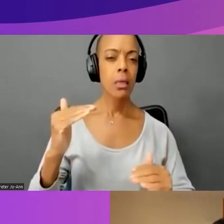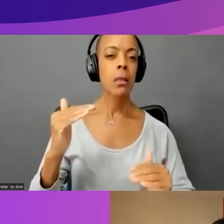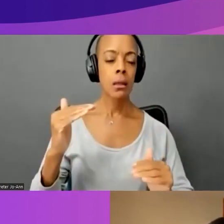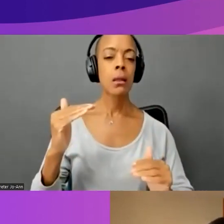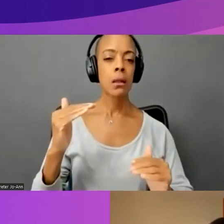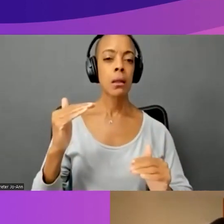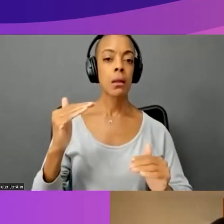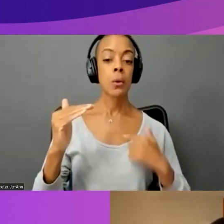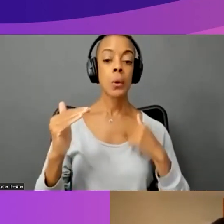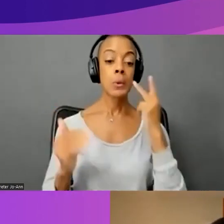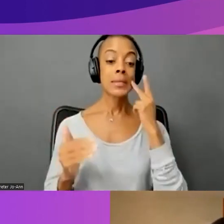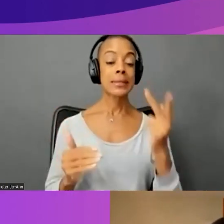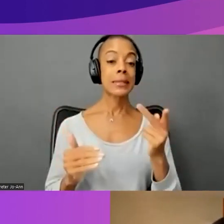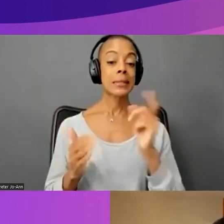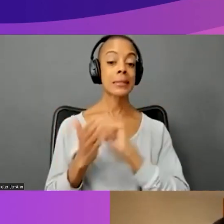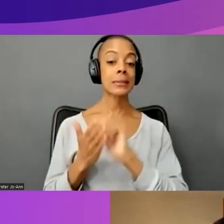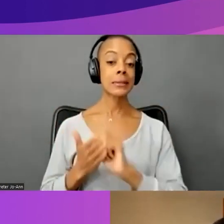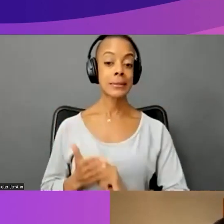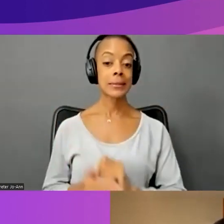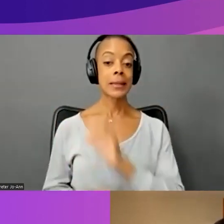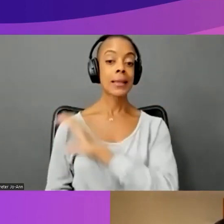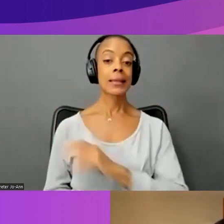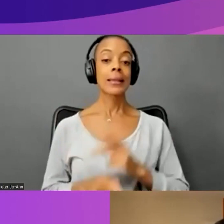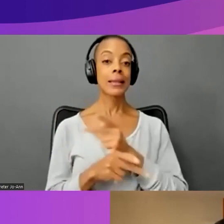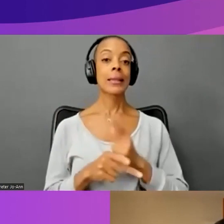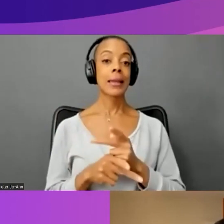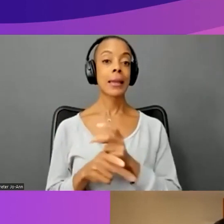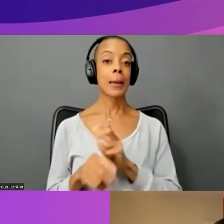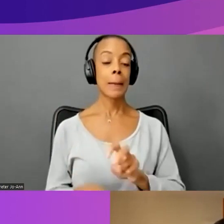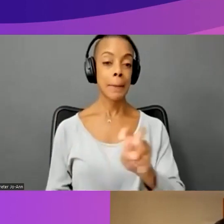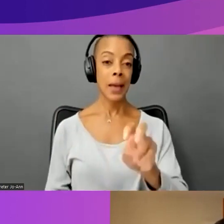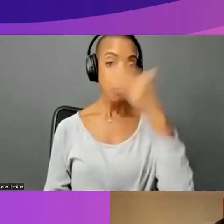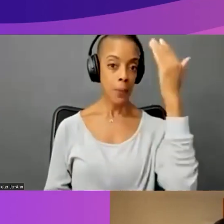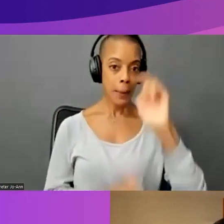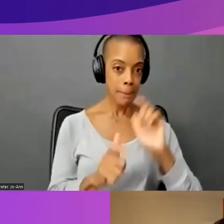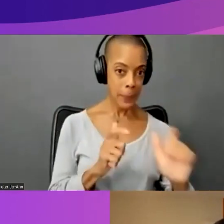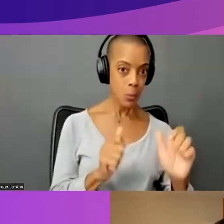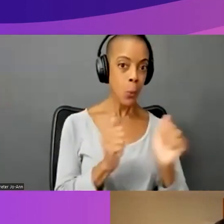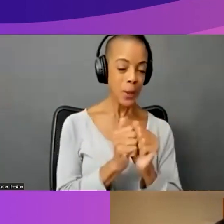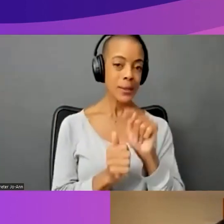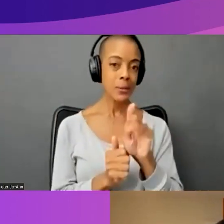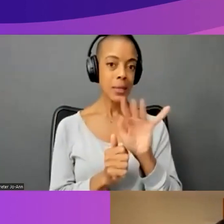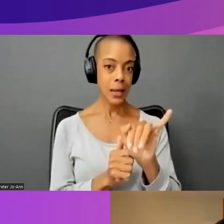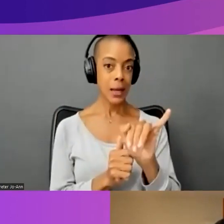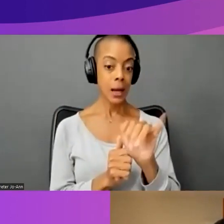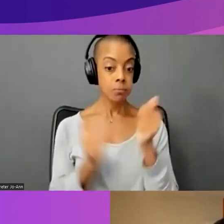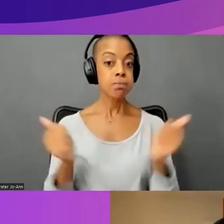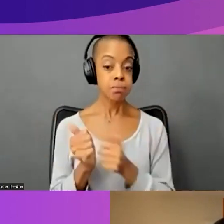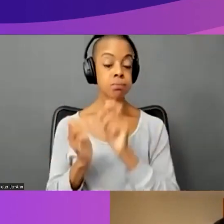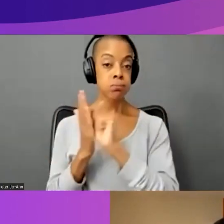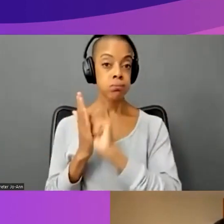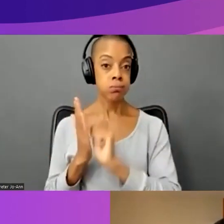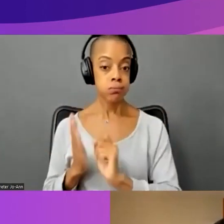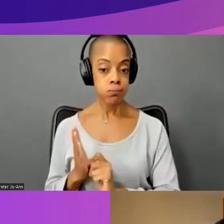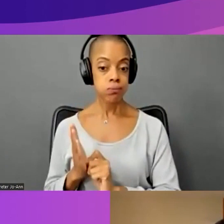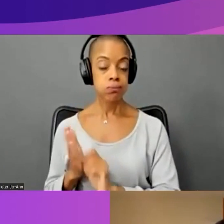So when we look at the literature about the clinical care pathway for Black people with TBI, a lot of this literature is based on